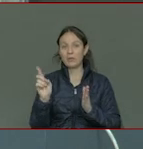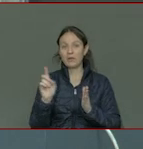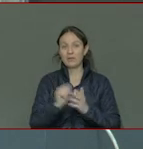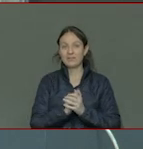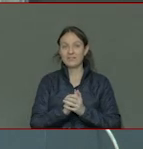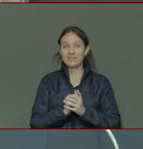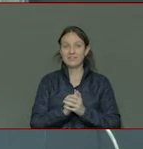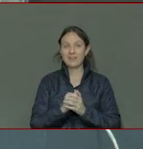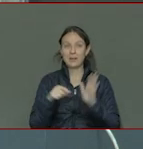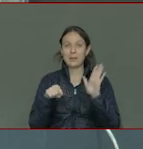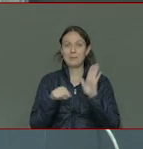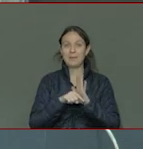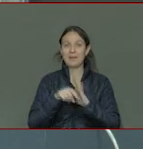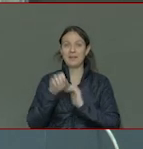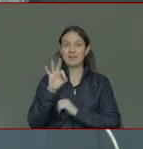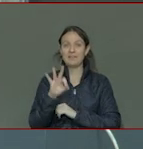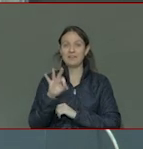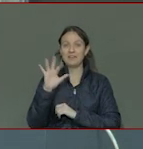got minus